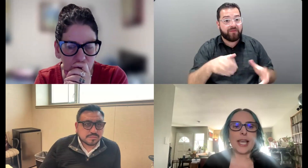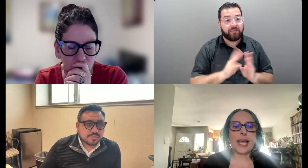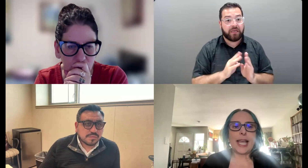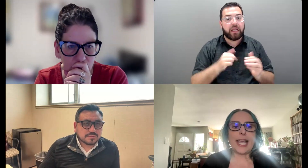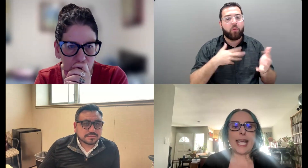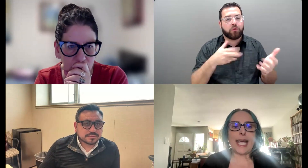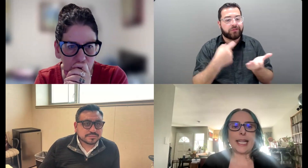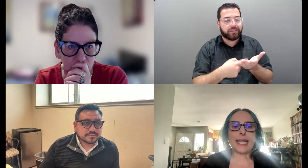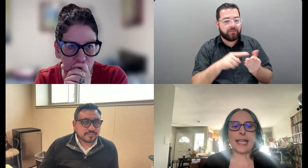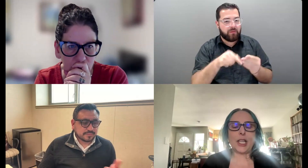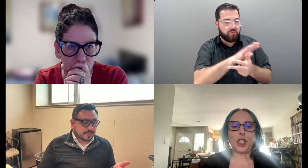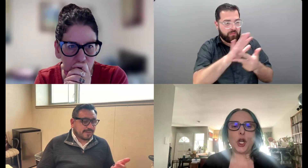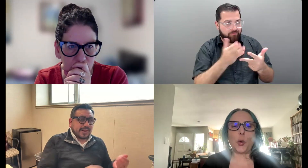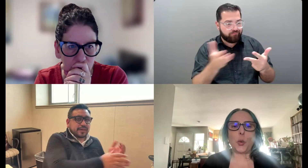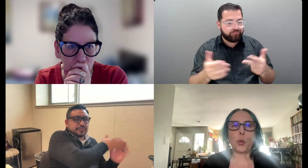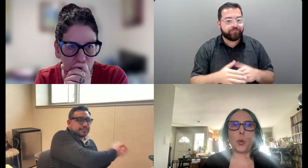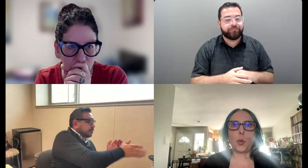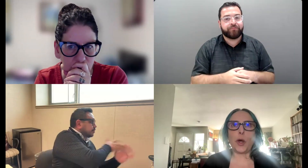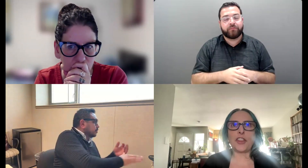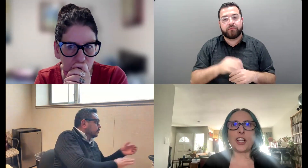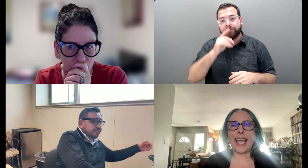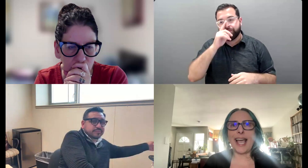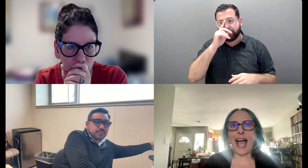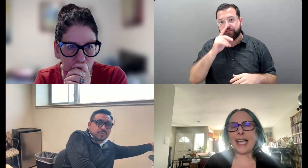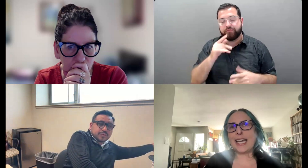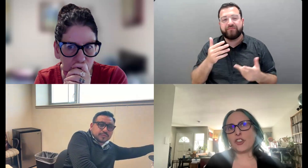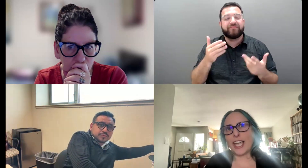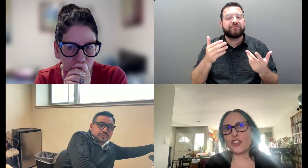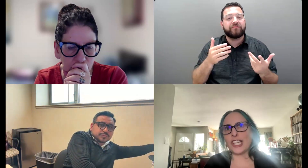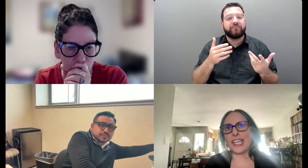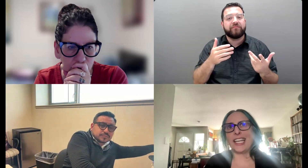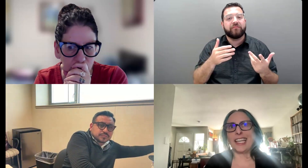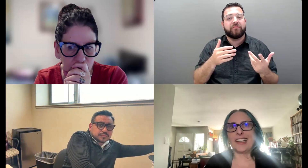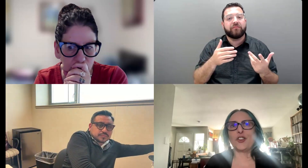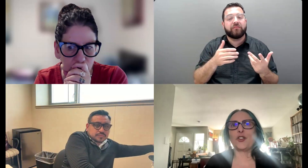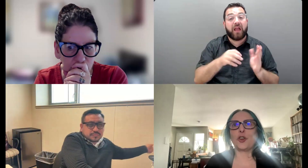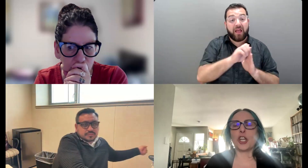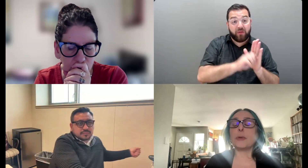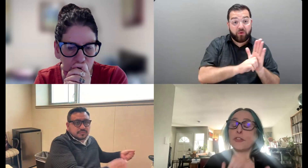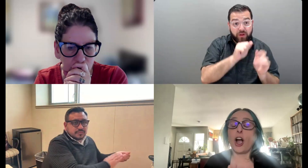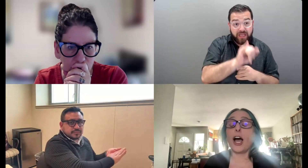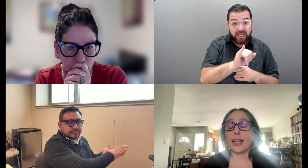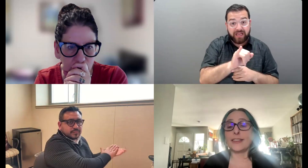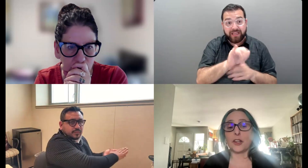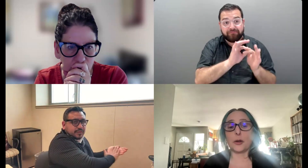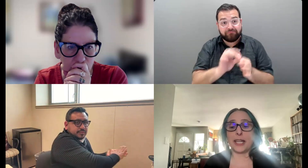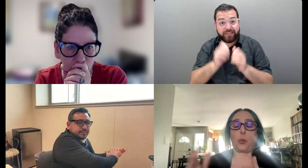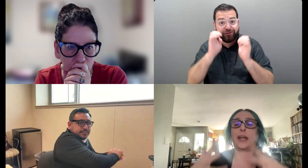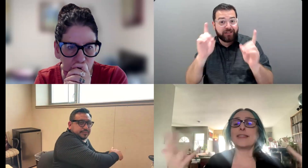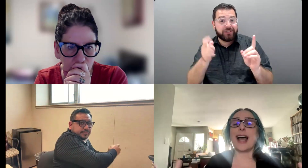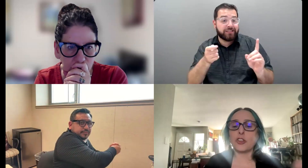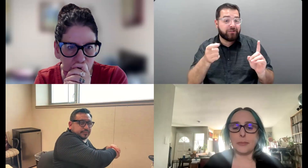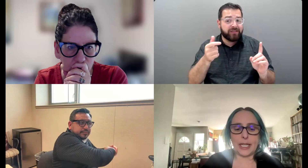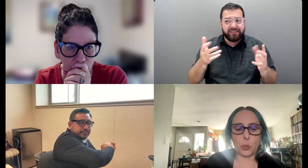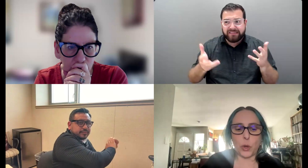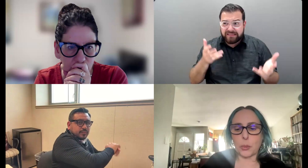And it's, ethical AI in education is a little bit fraught. It's a little bit like, what